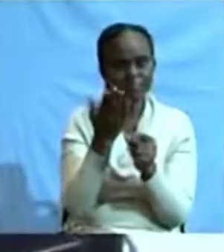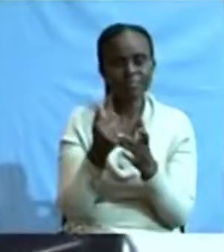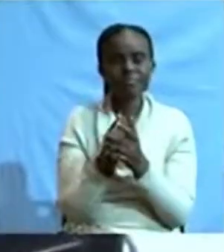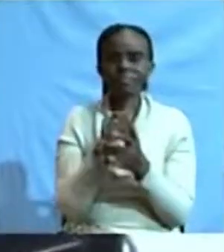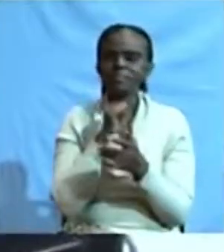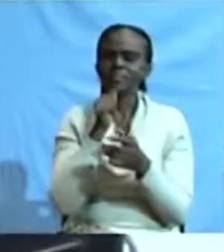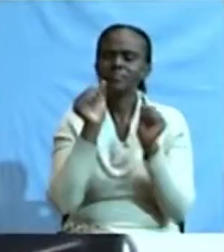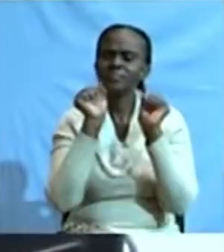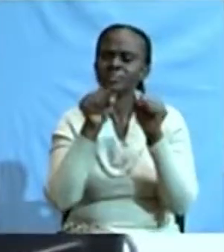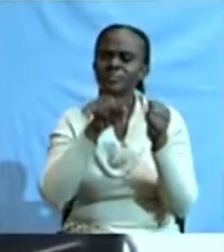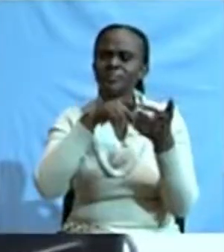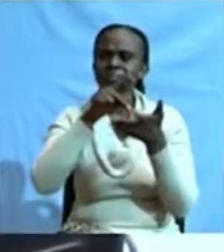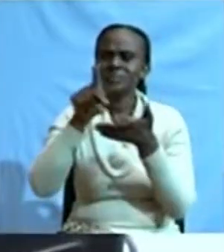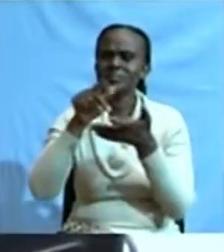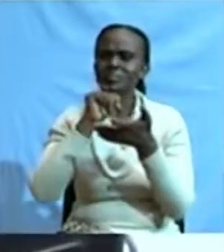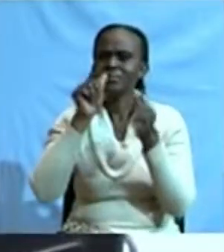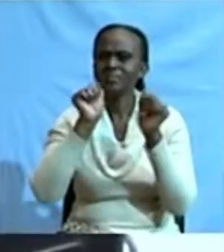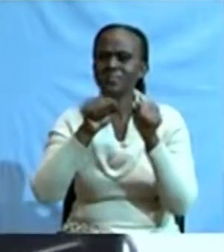able to pay?